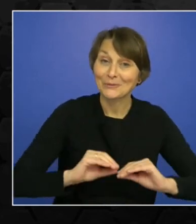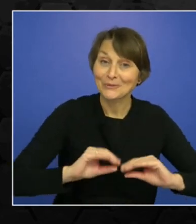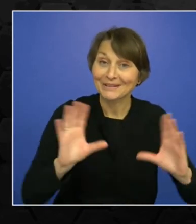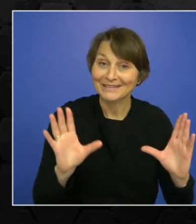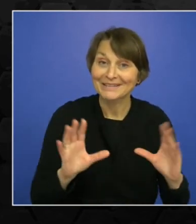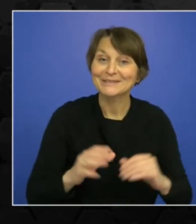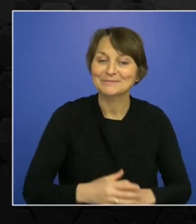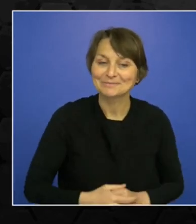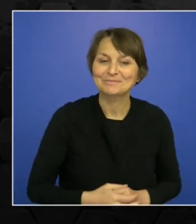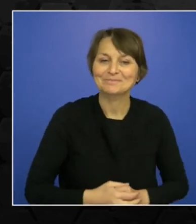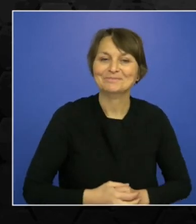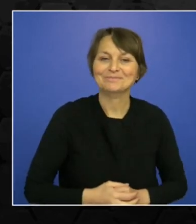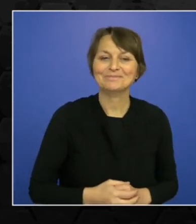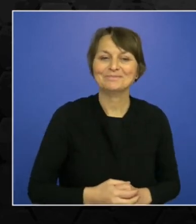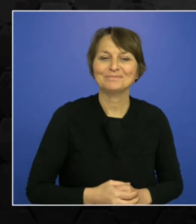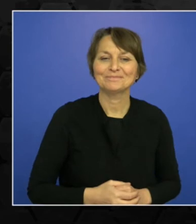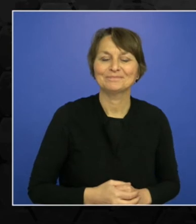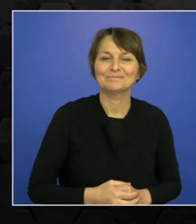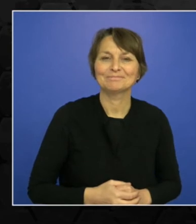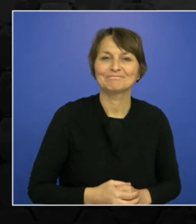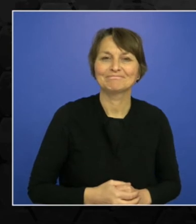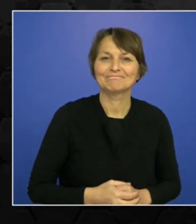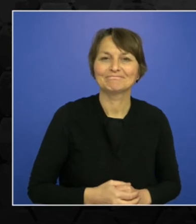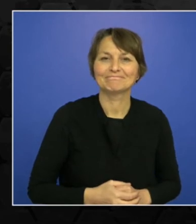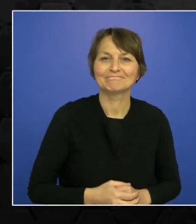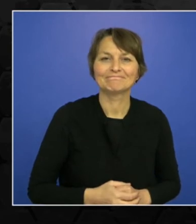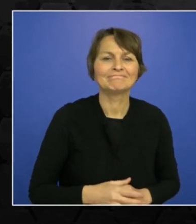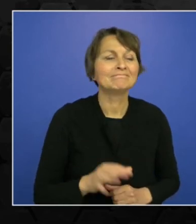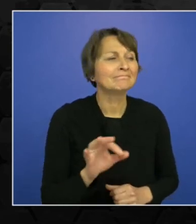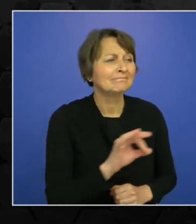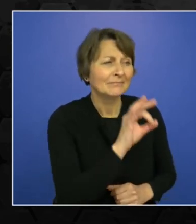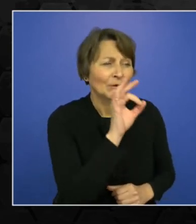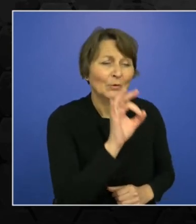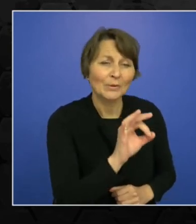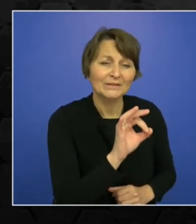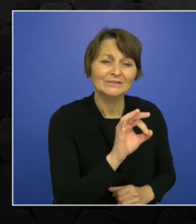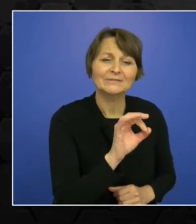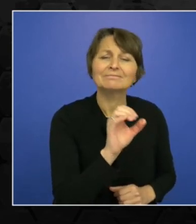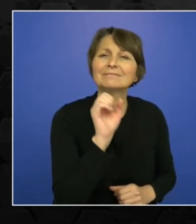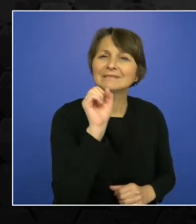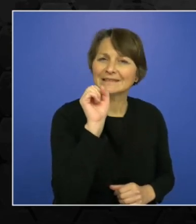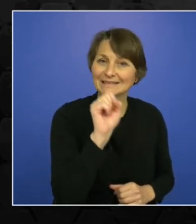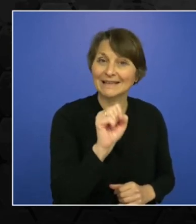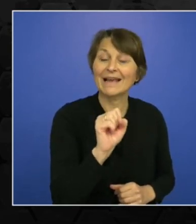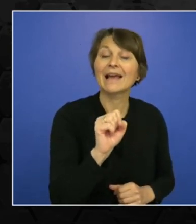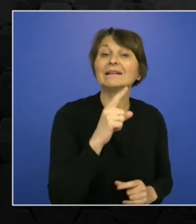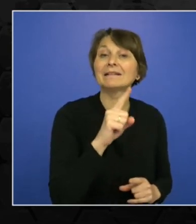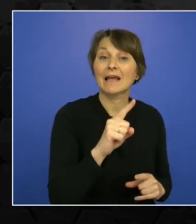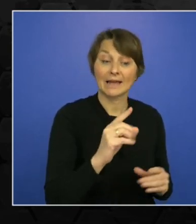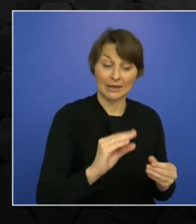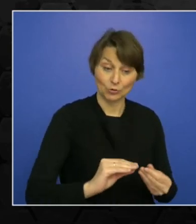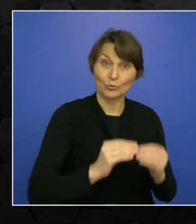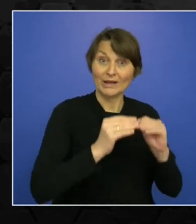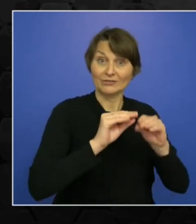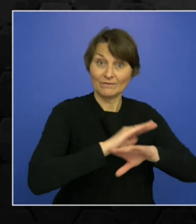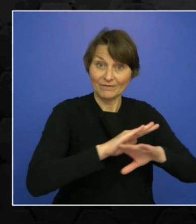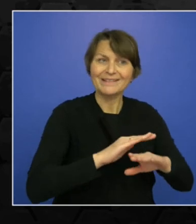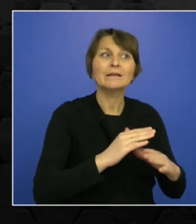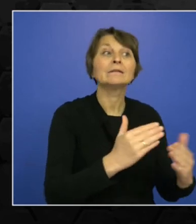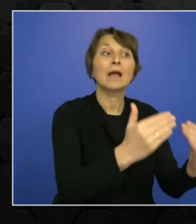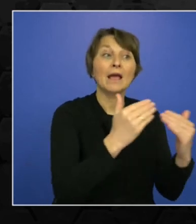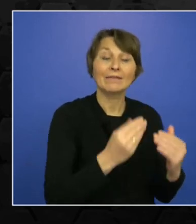it. Another question. Can we also delete a service after the creation, and how can you delete it?